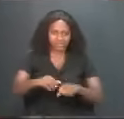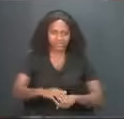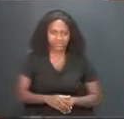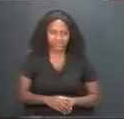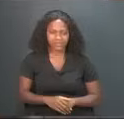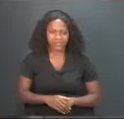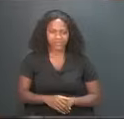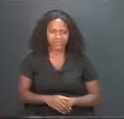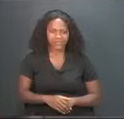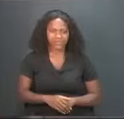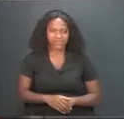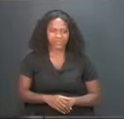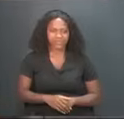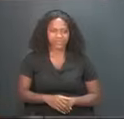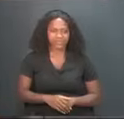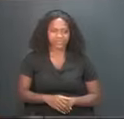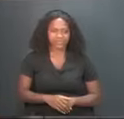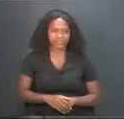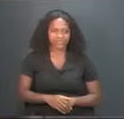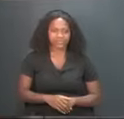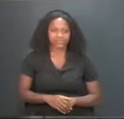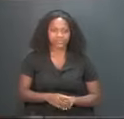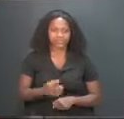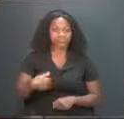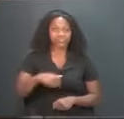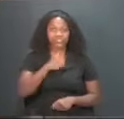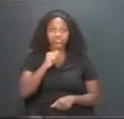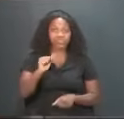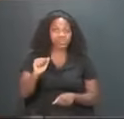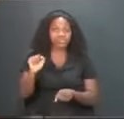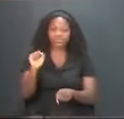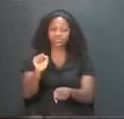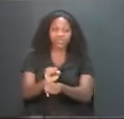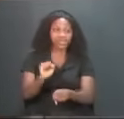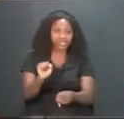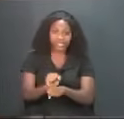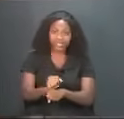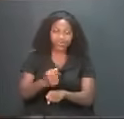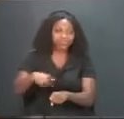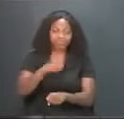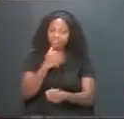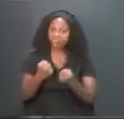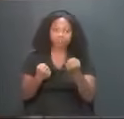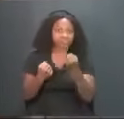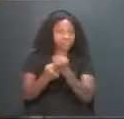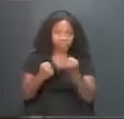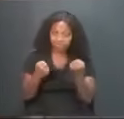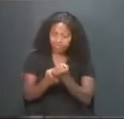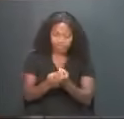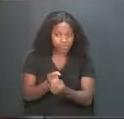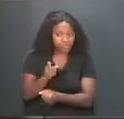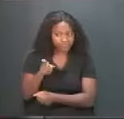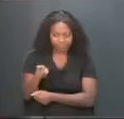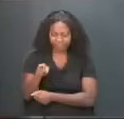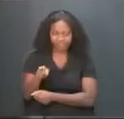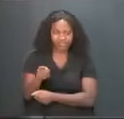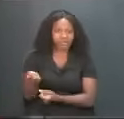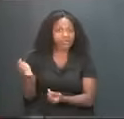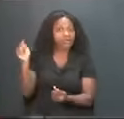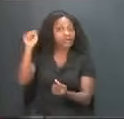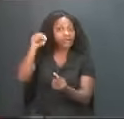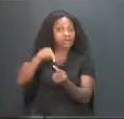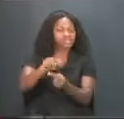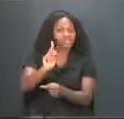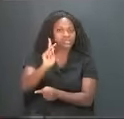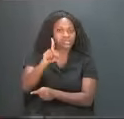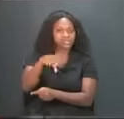Speaker, we are not doing any business. We are not going to cooperate with you until Panda is resolved. And we